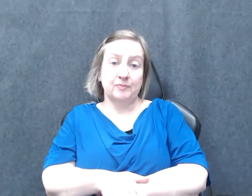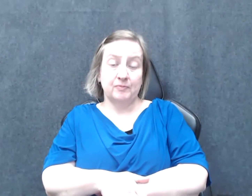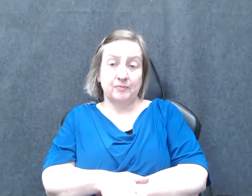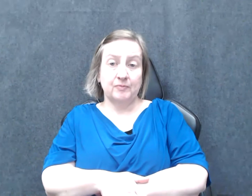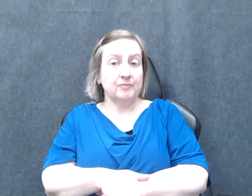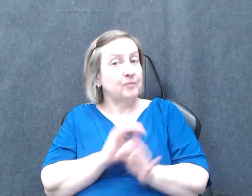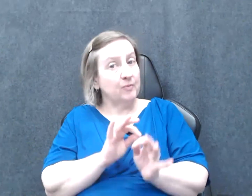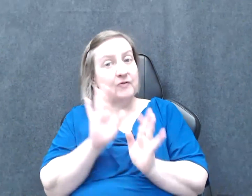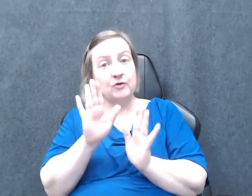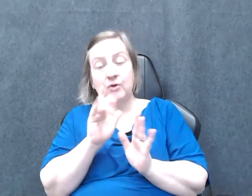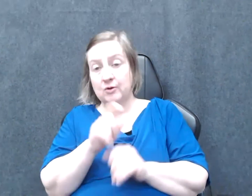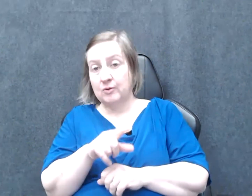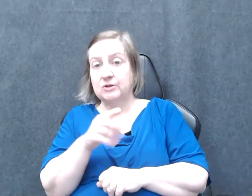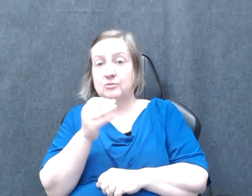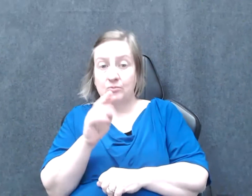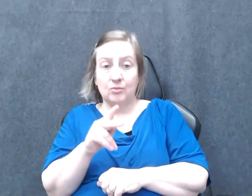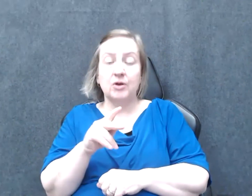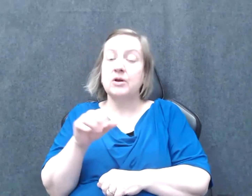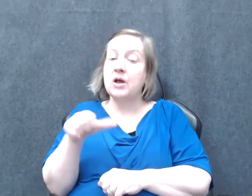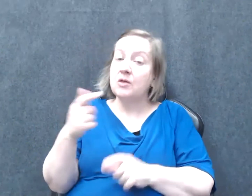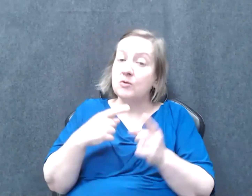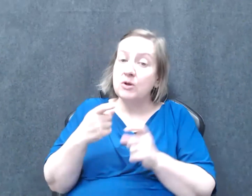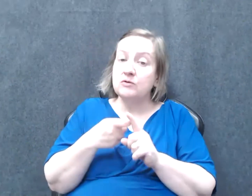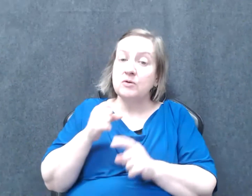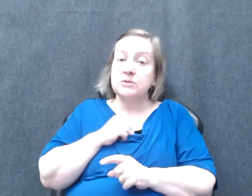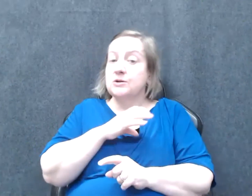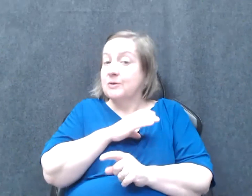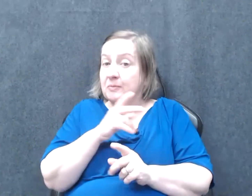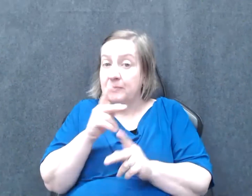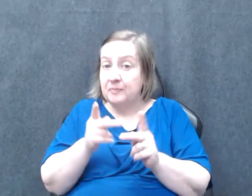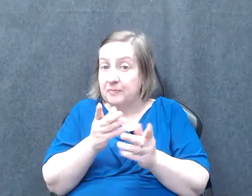Perfect. Great question, Mark. Other questions from our steering committee members?